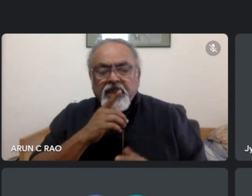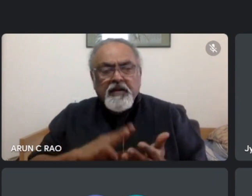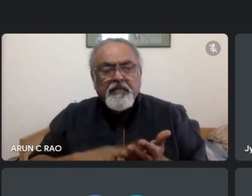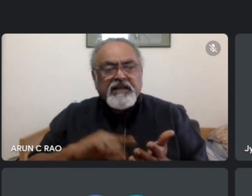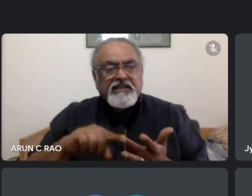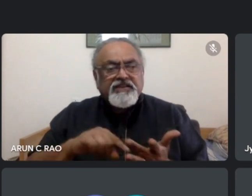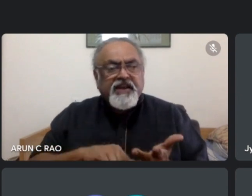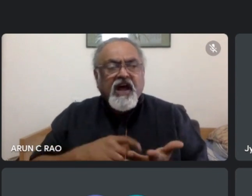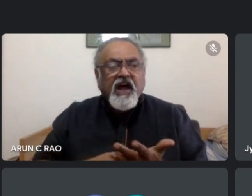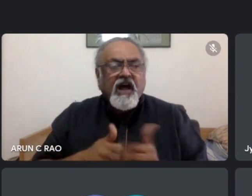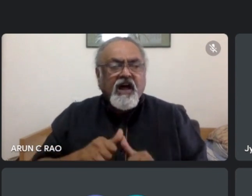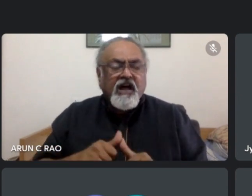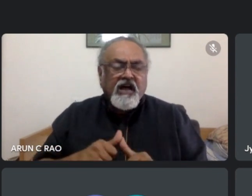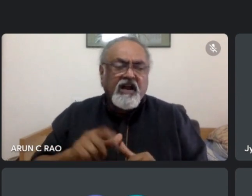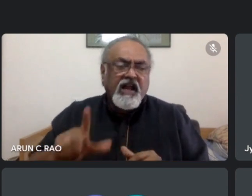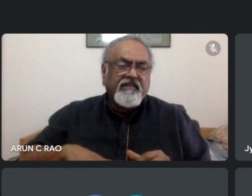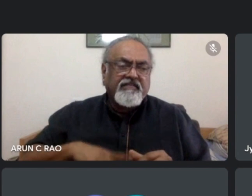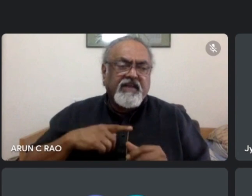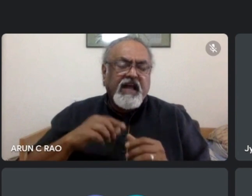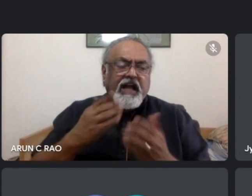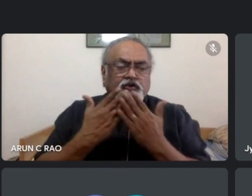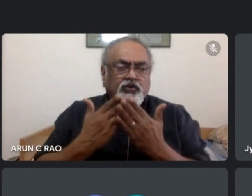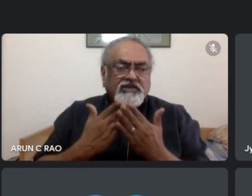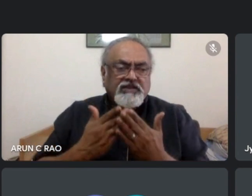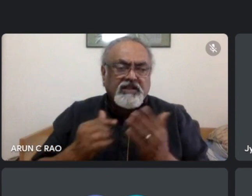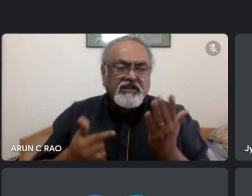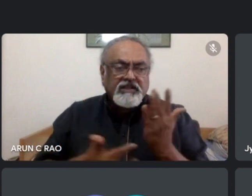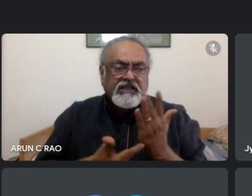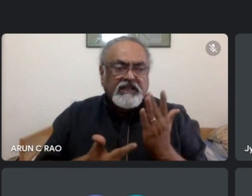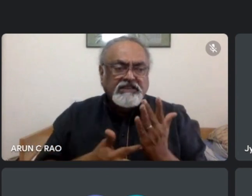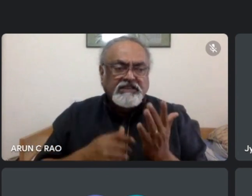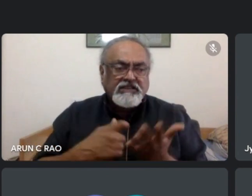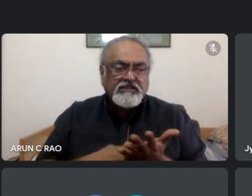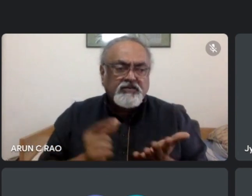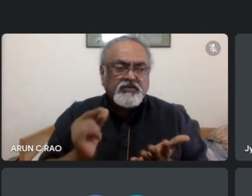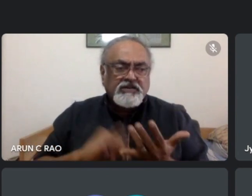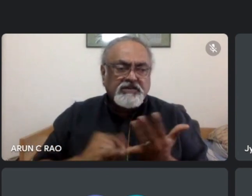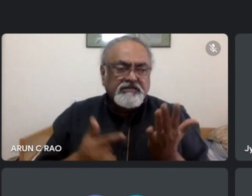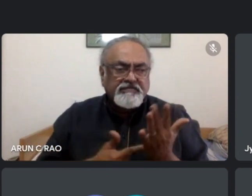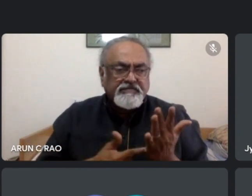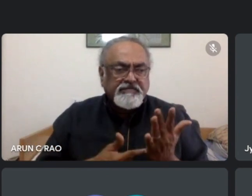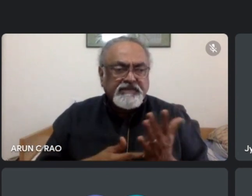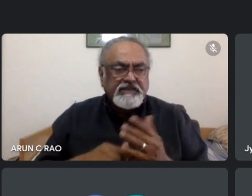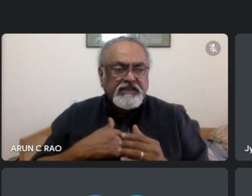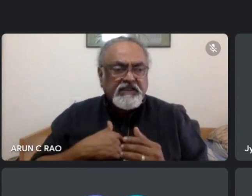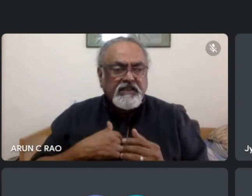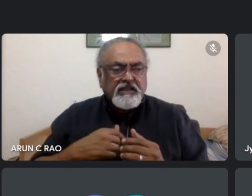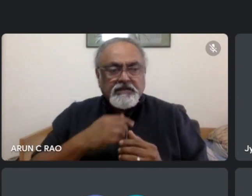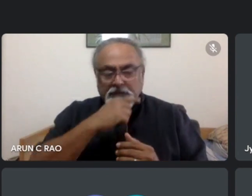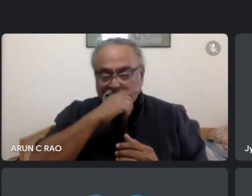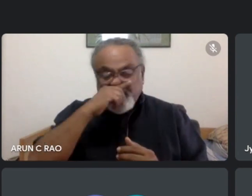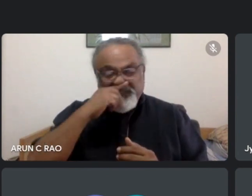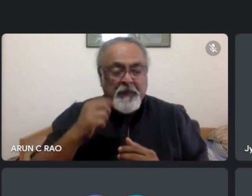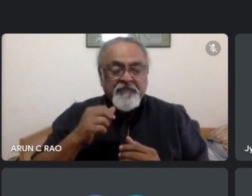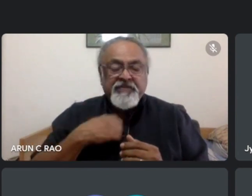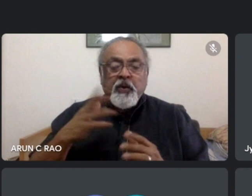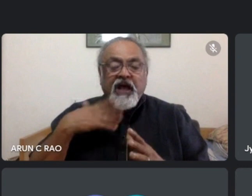got the I was sort of bitten by the metaphorical bug, and I really started to come out of my